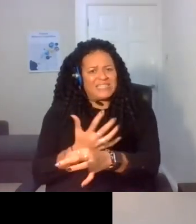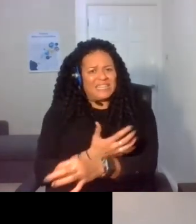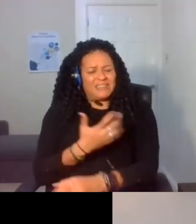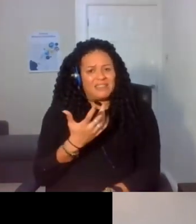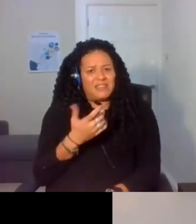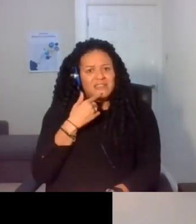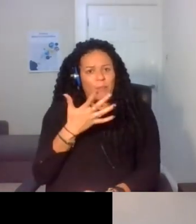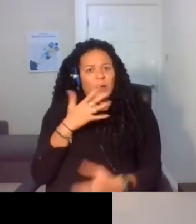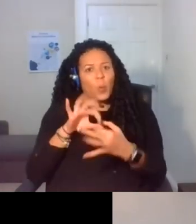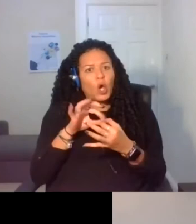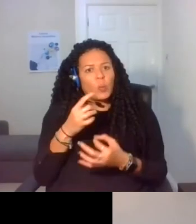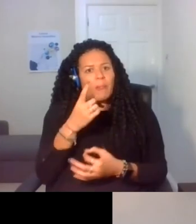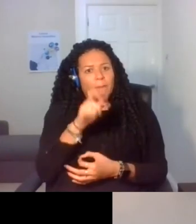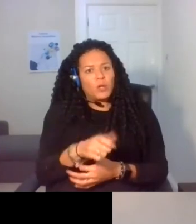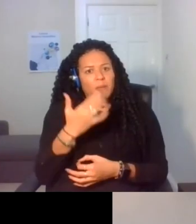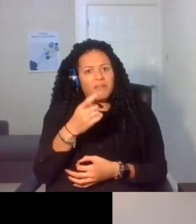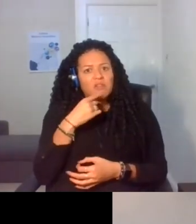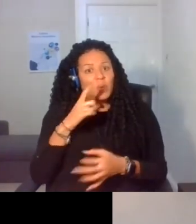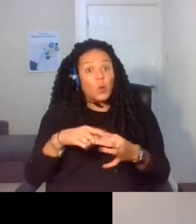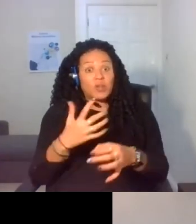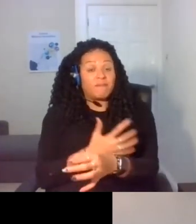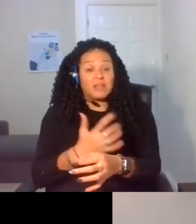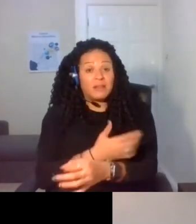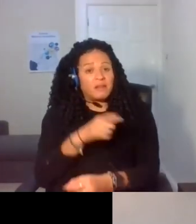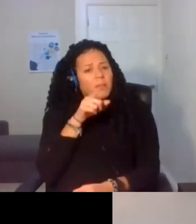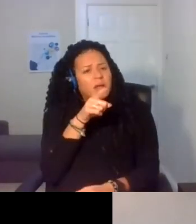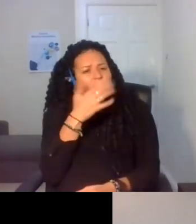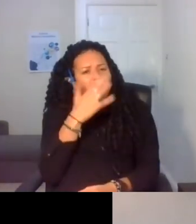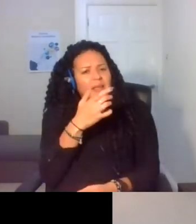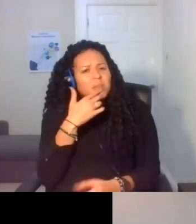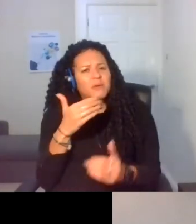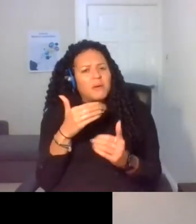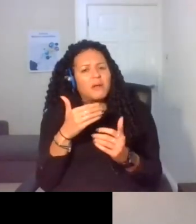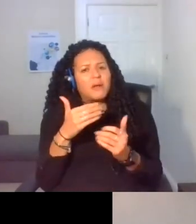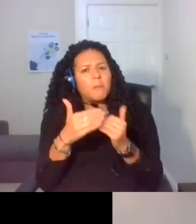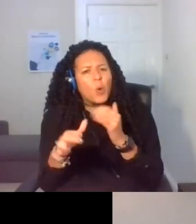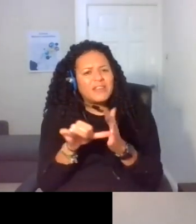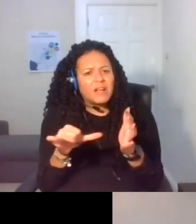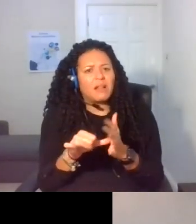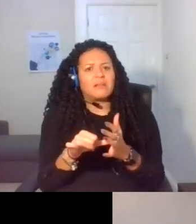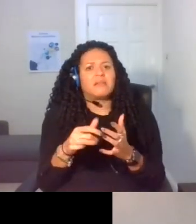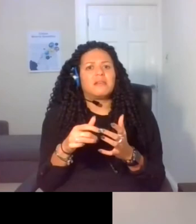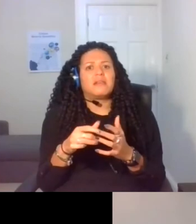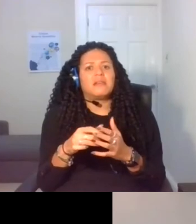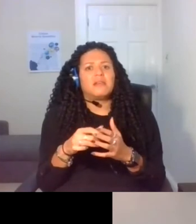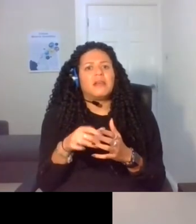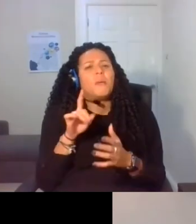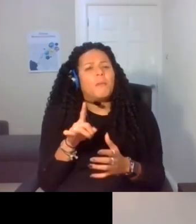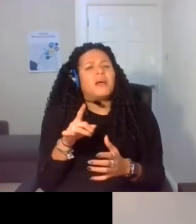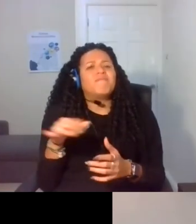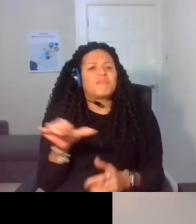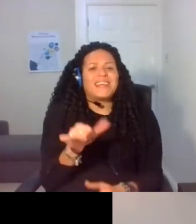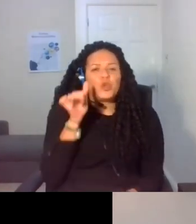with someone before doing quantum physics, but this seemed much more difficult. But then I should know now that